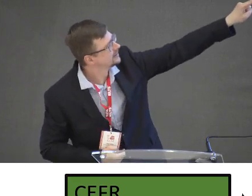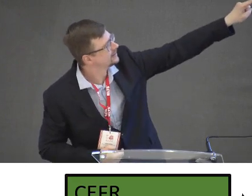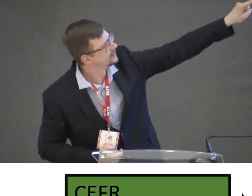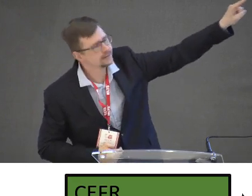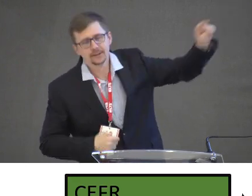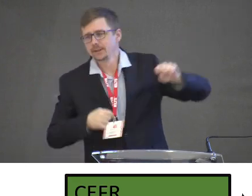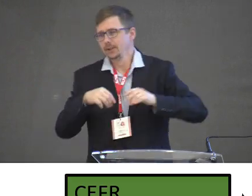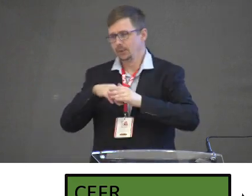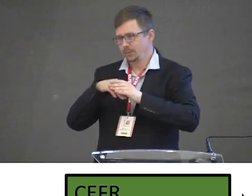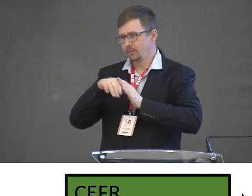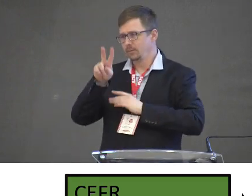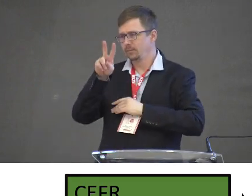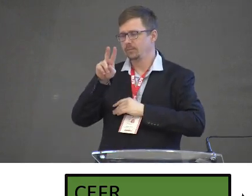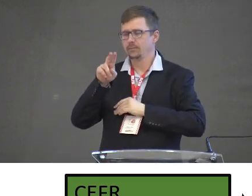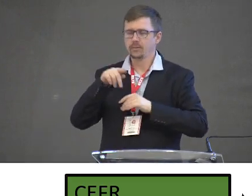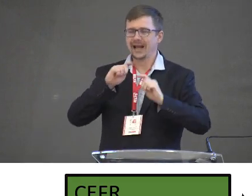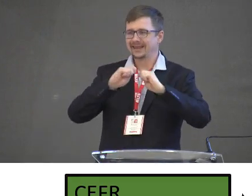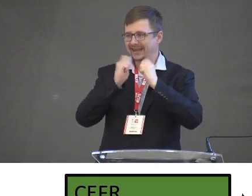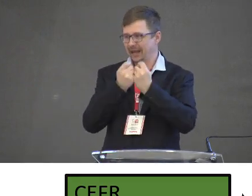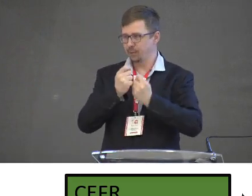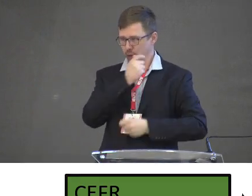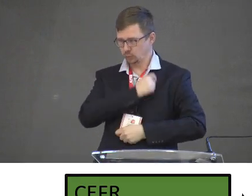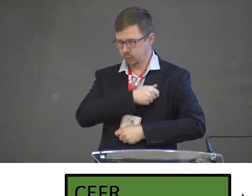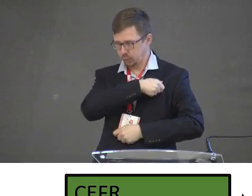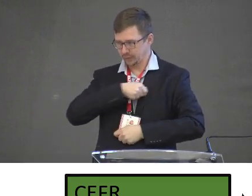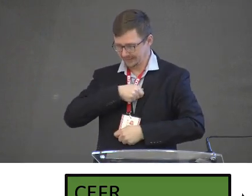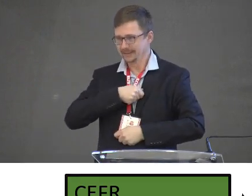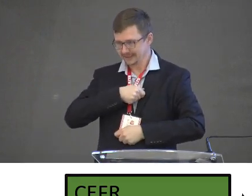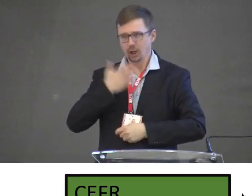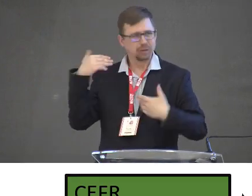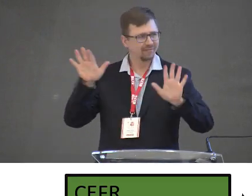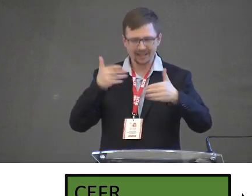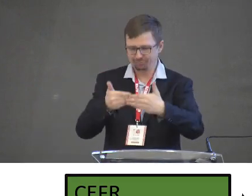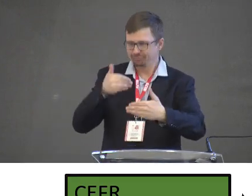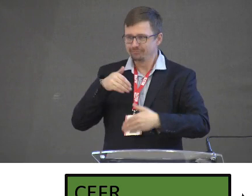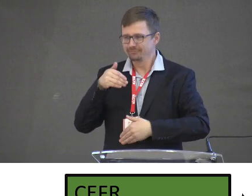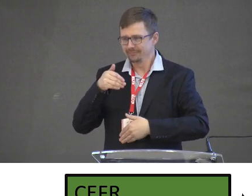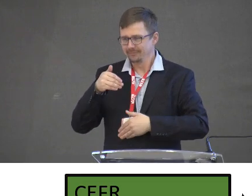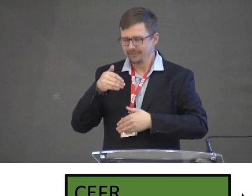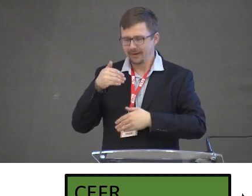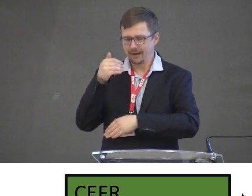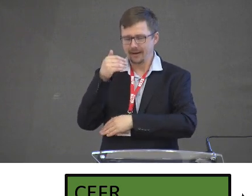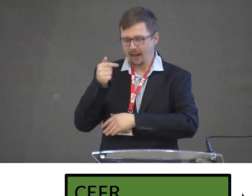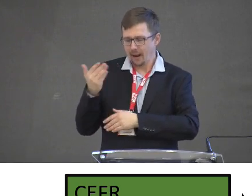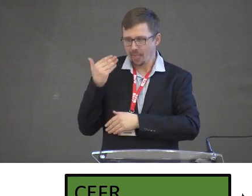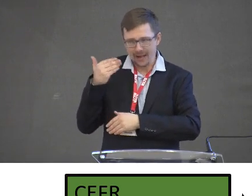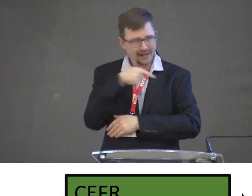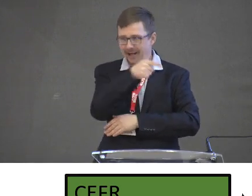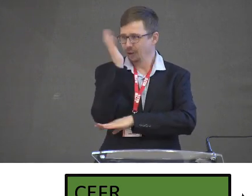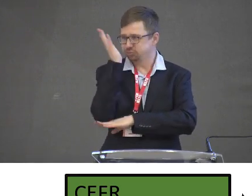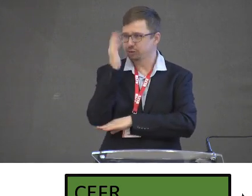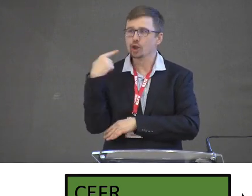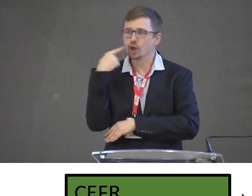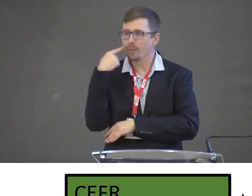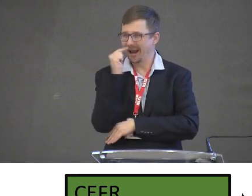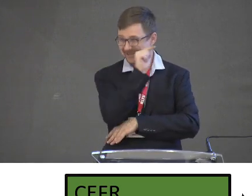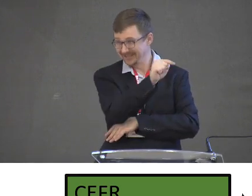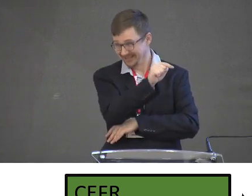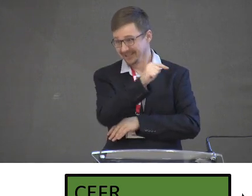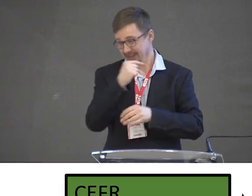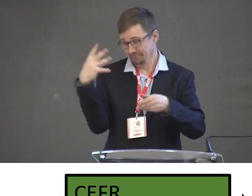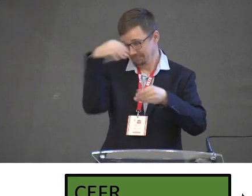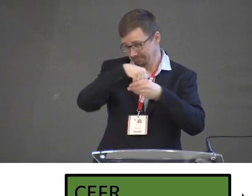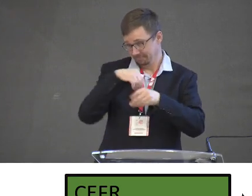Then the last bottom red box was the Swiss team. Actually, Thomas Hout, the previous